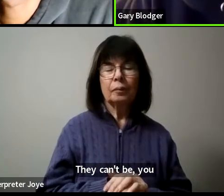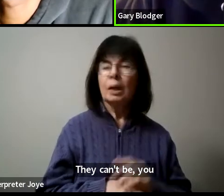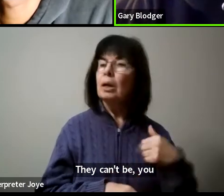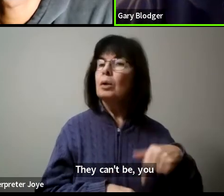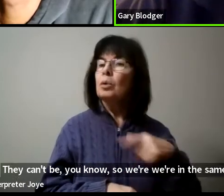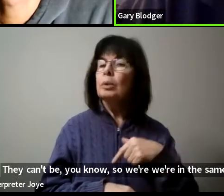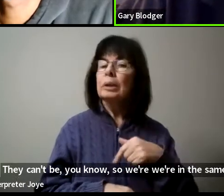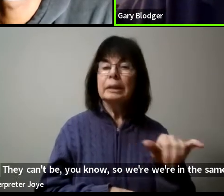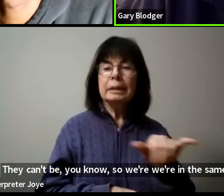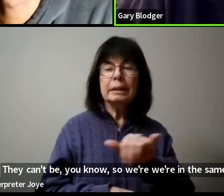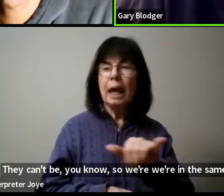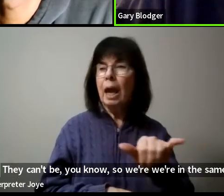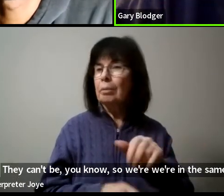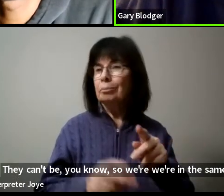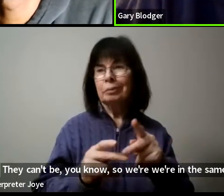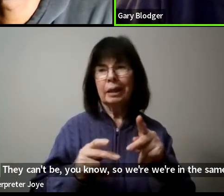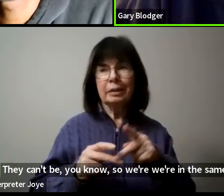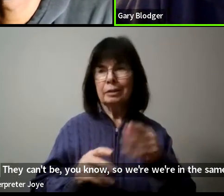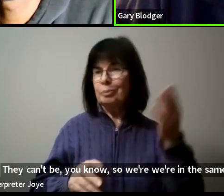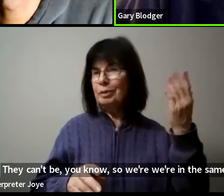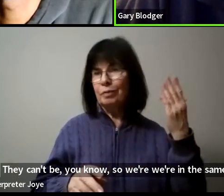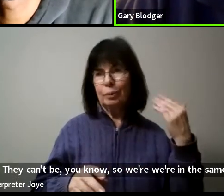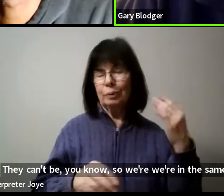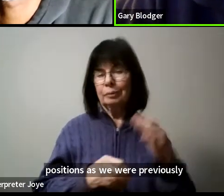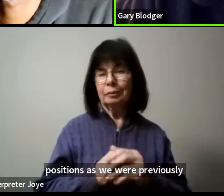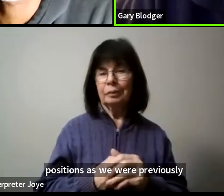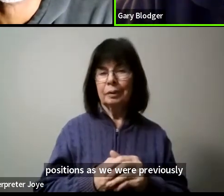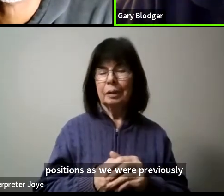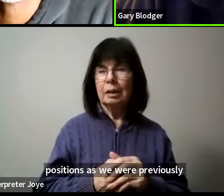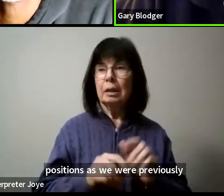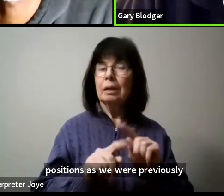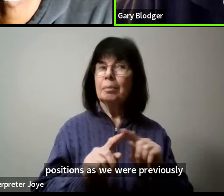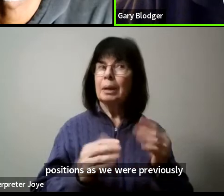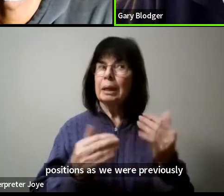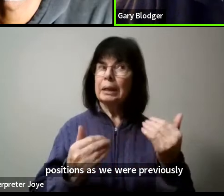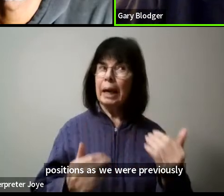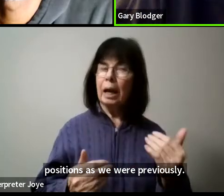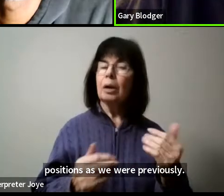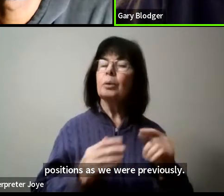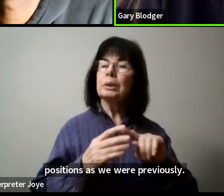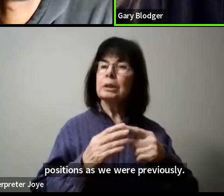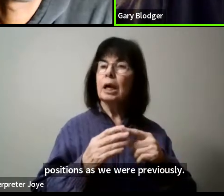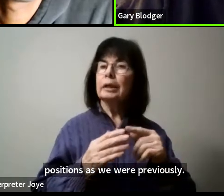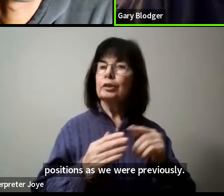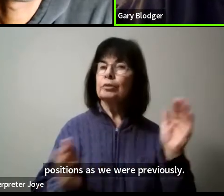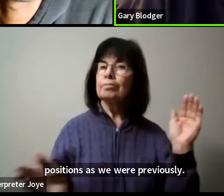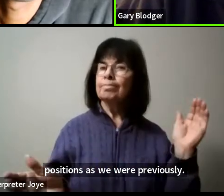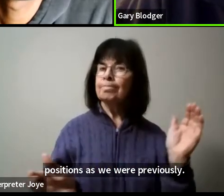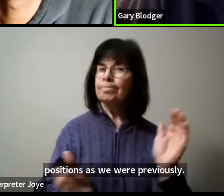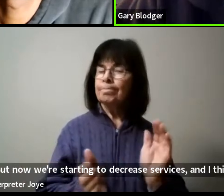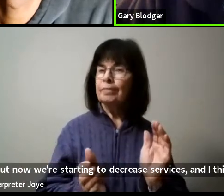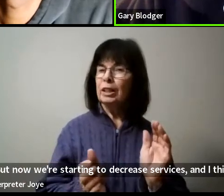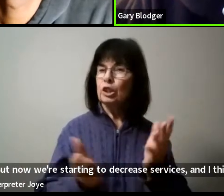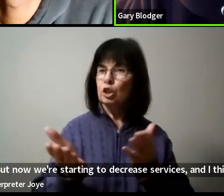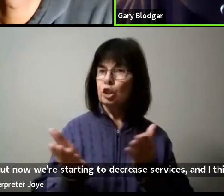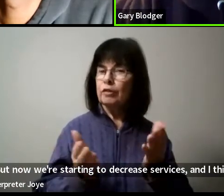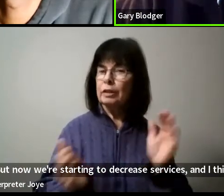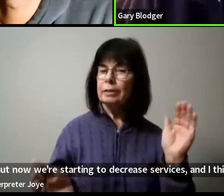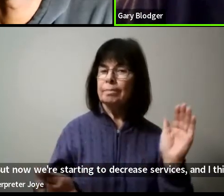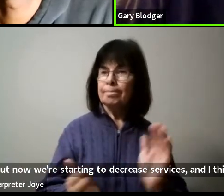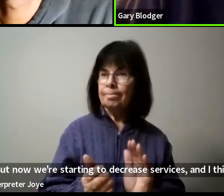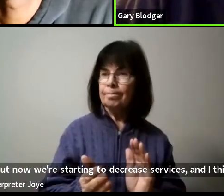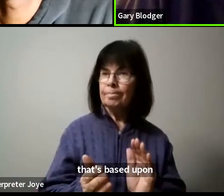positions as we were previously, but now we're starting to decrease services. And I think that's based upon available